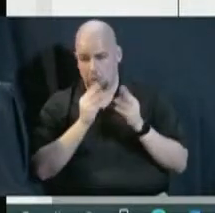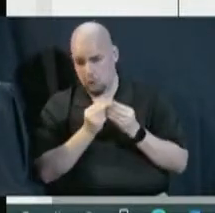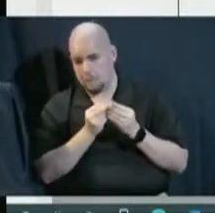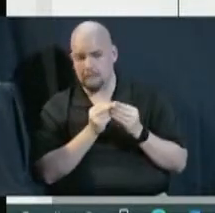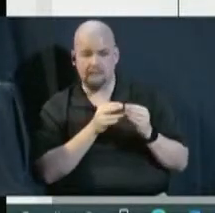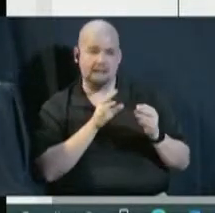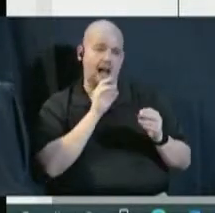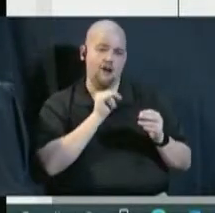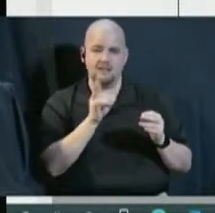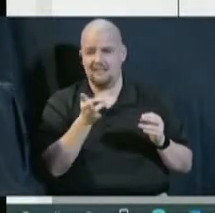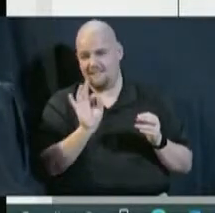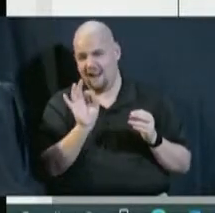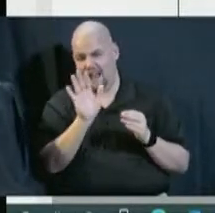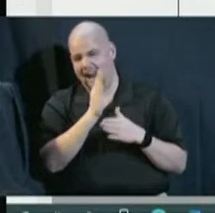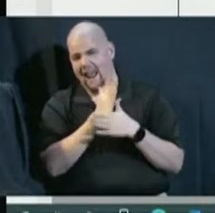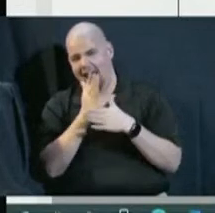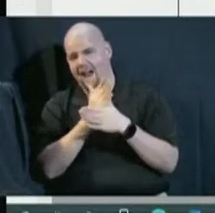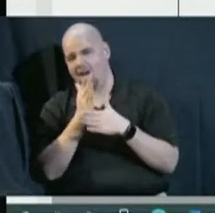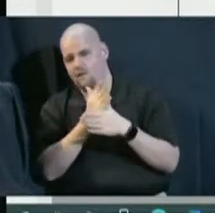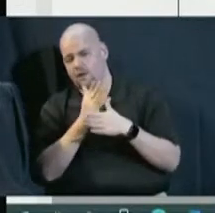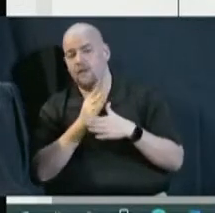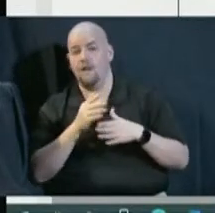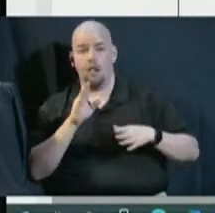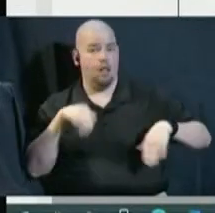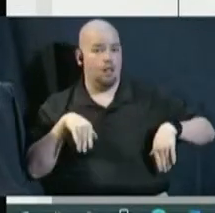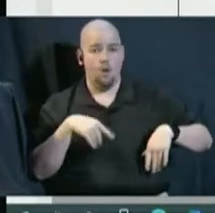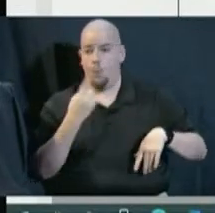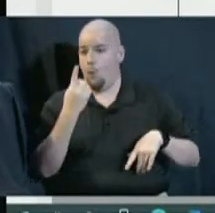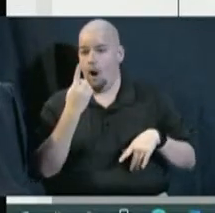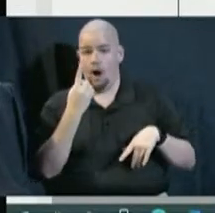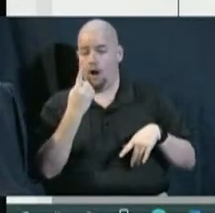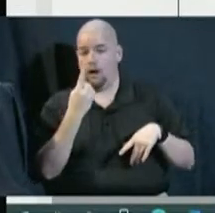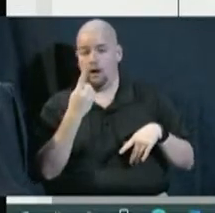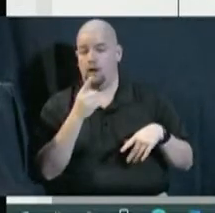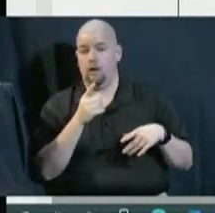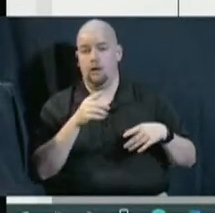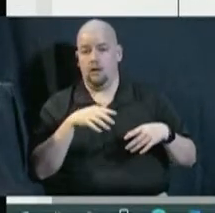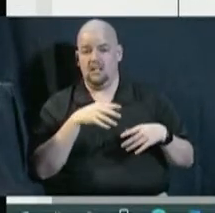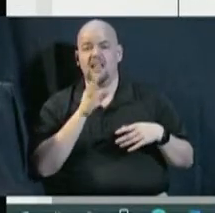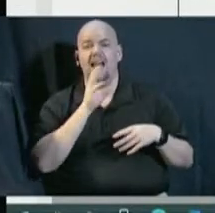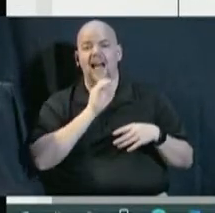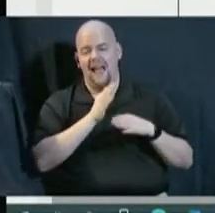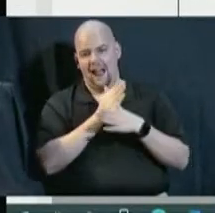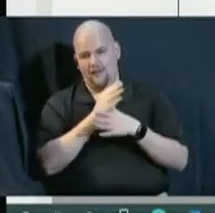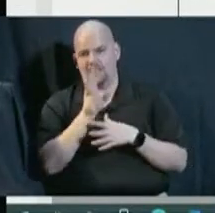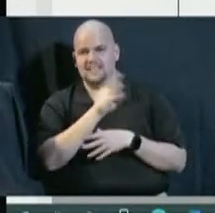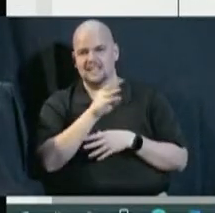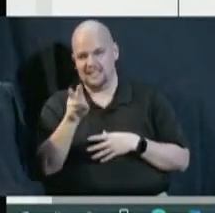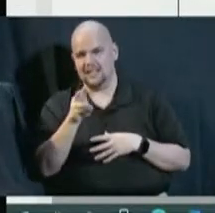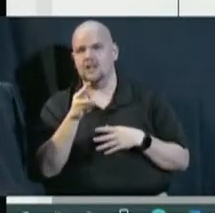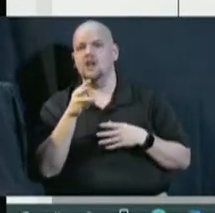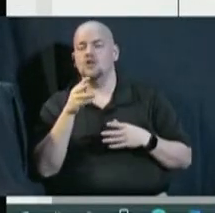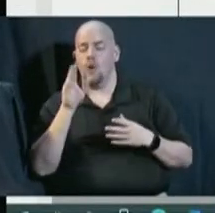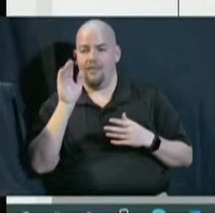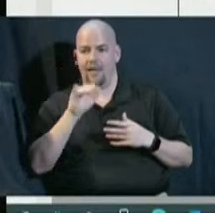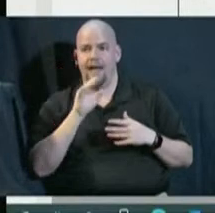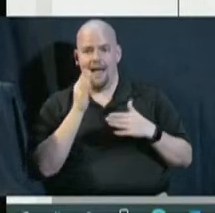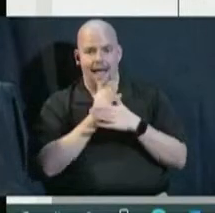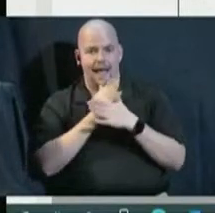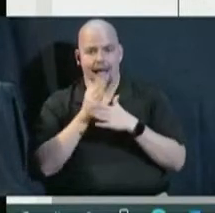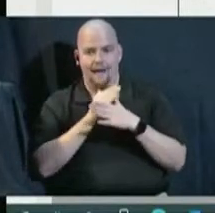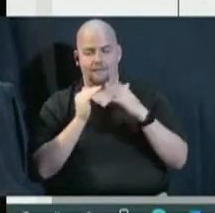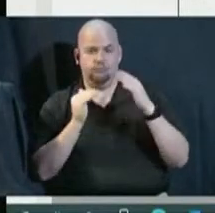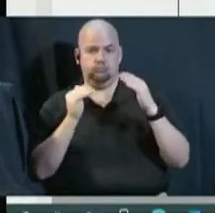was 79. For those who had not had a single dose, the average age was 66. And so to have that average, we've seen a lot